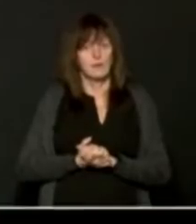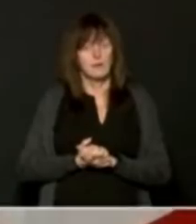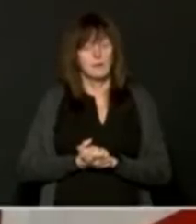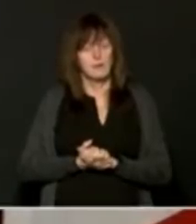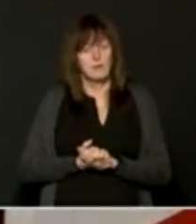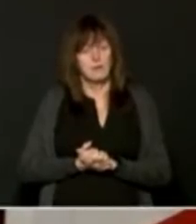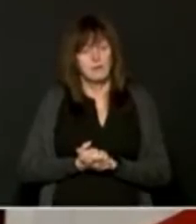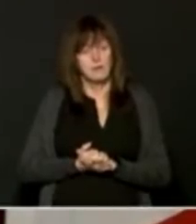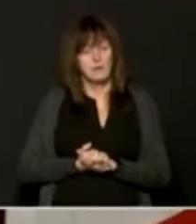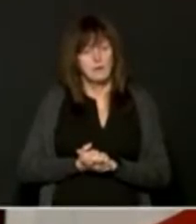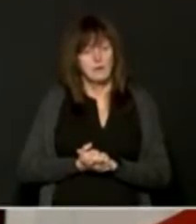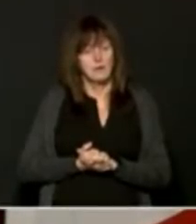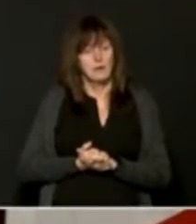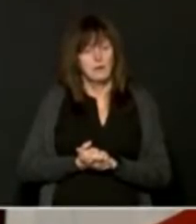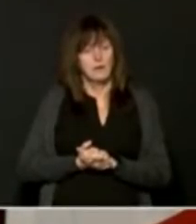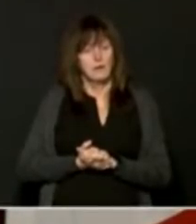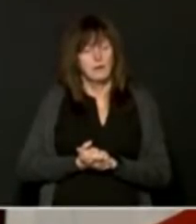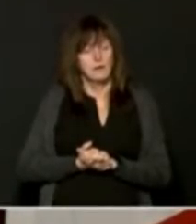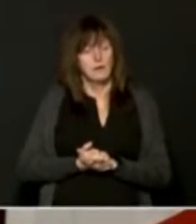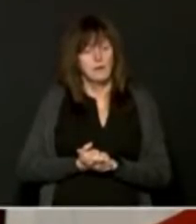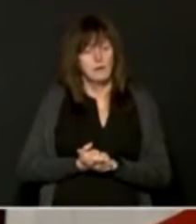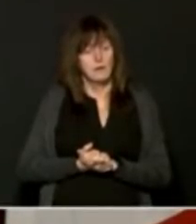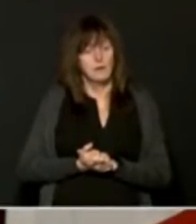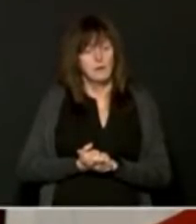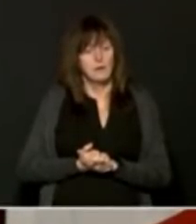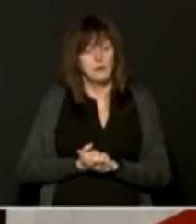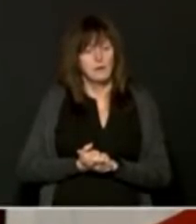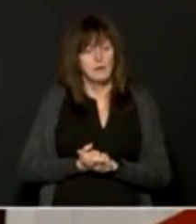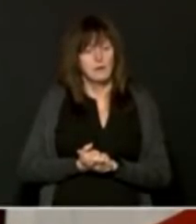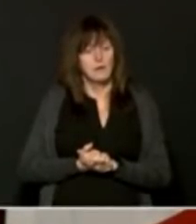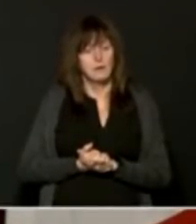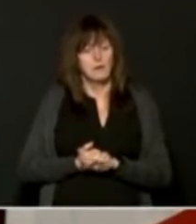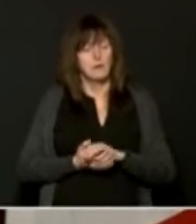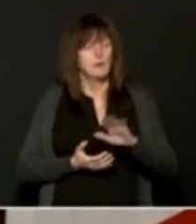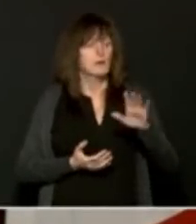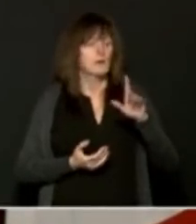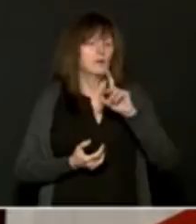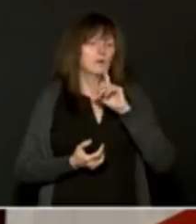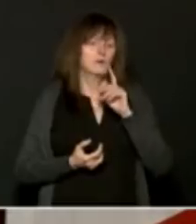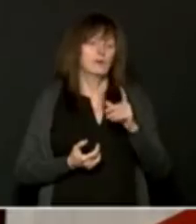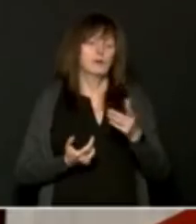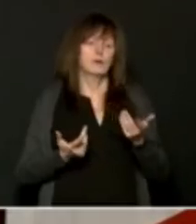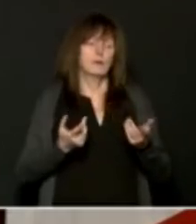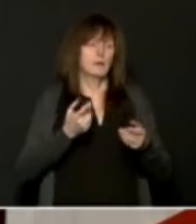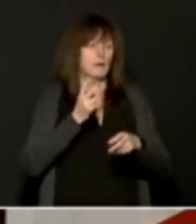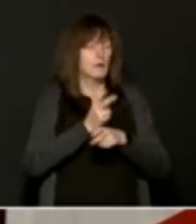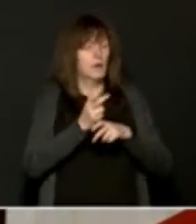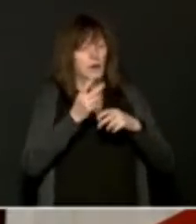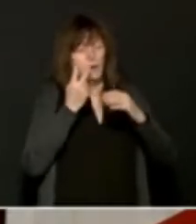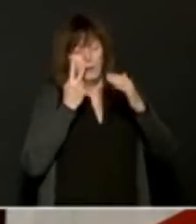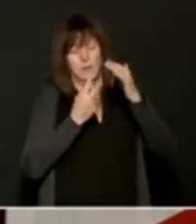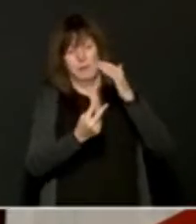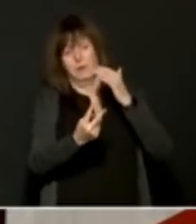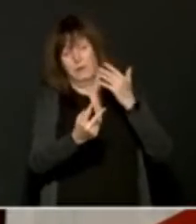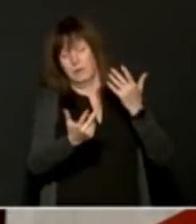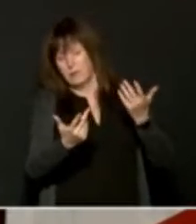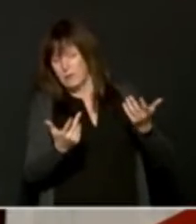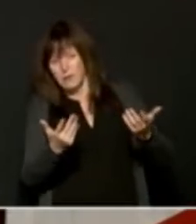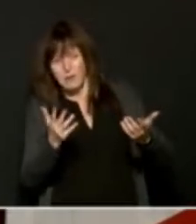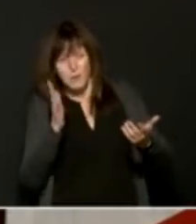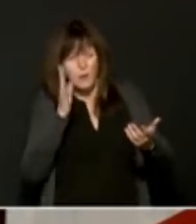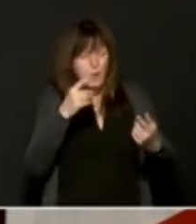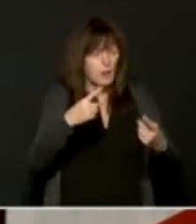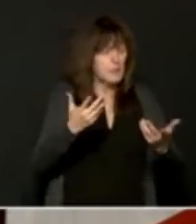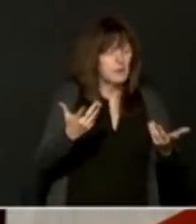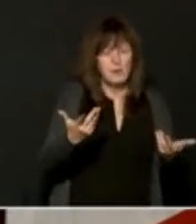It's very hard to say what exactly will happen. I know there's a lot of things being discussed, but I do know that whatever is